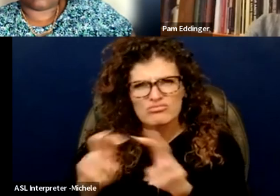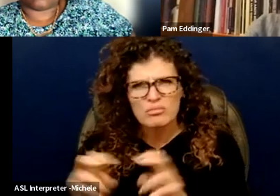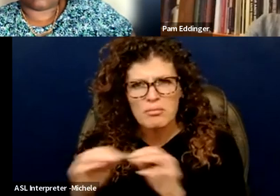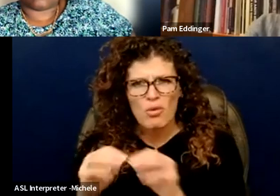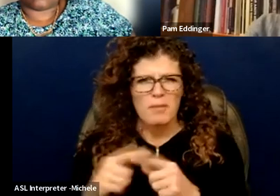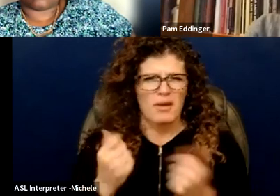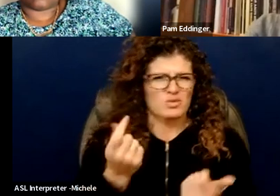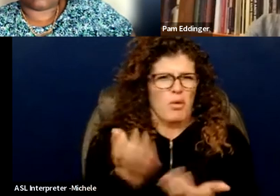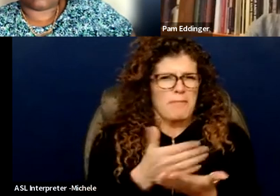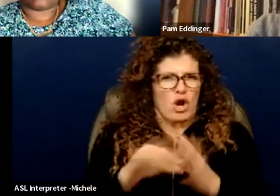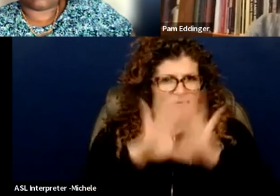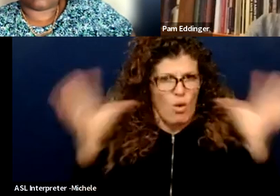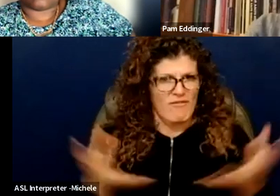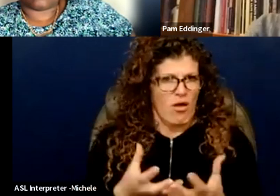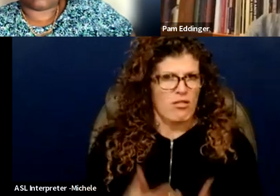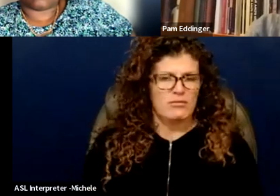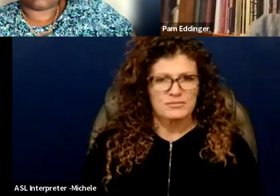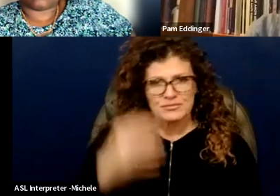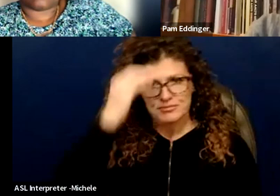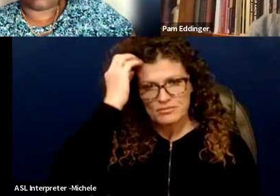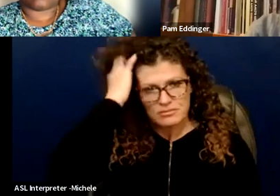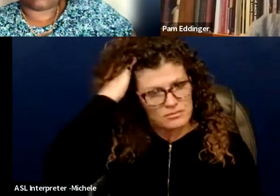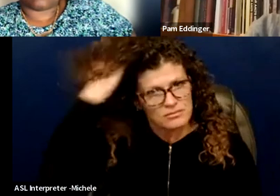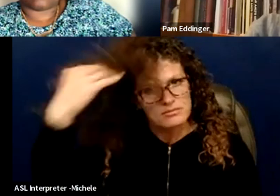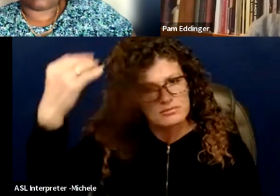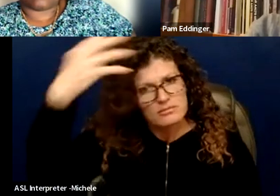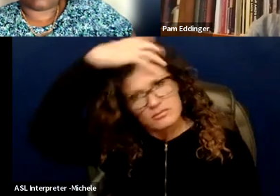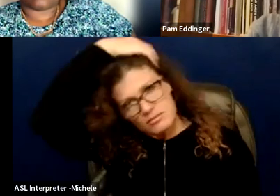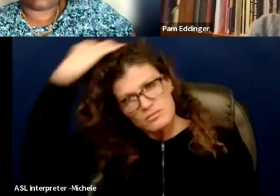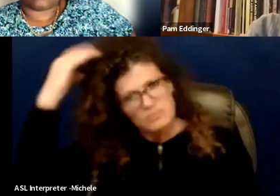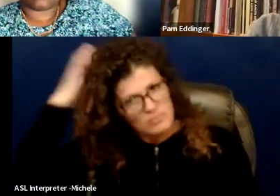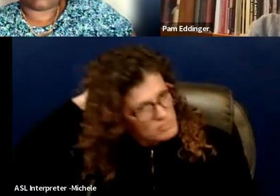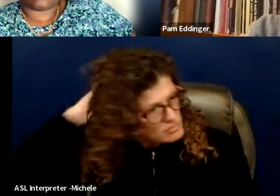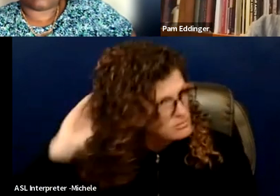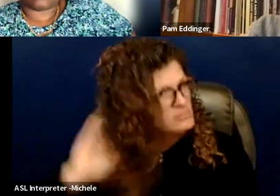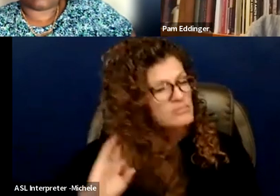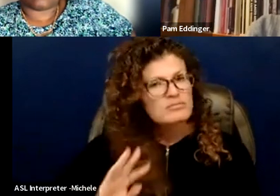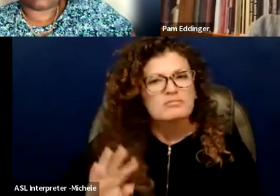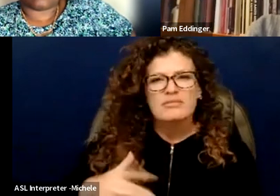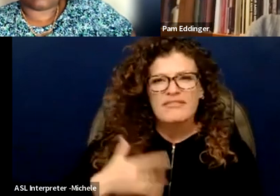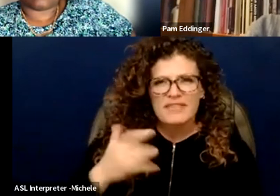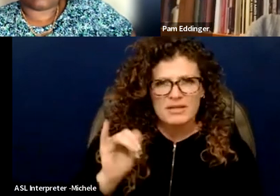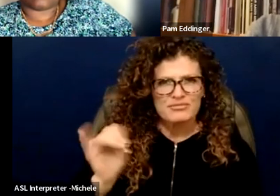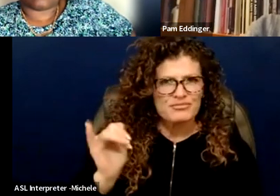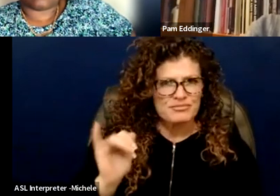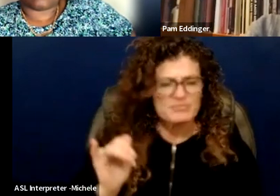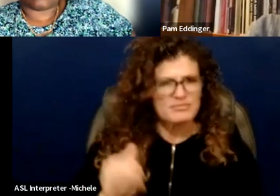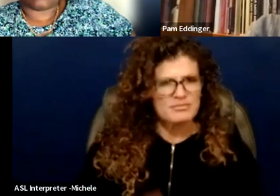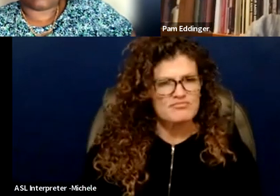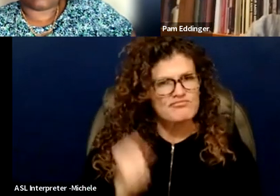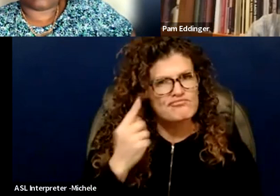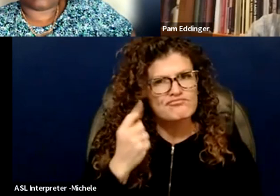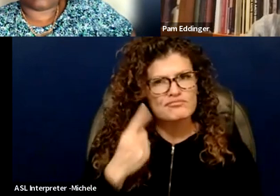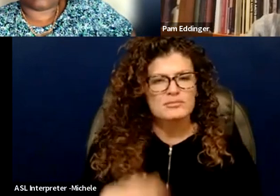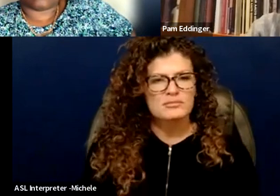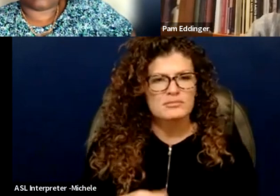it's a piece of the puzzle overall. Right. And you know, that resonates with me, Michael. And in